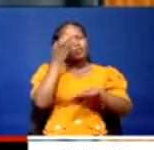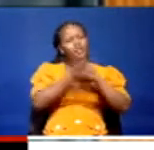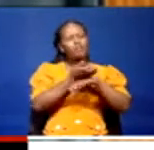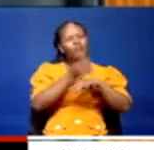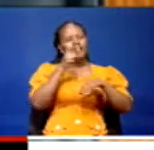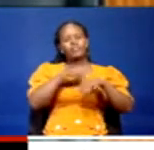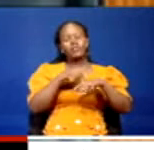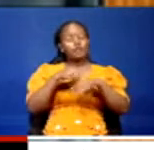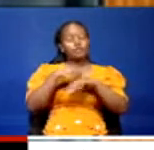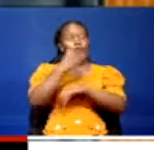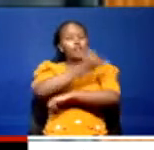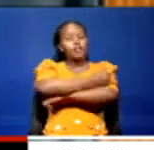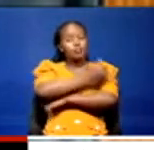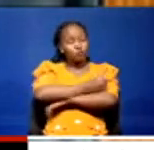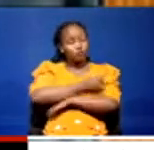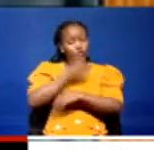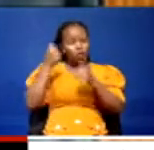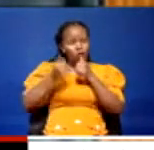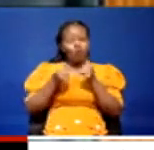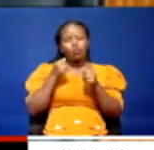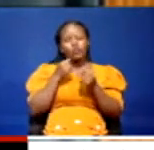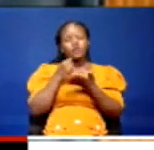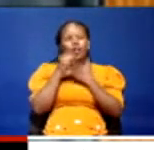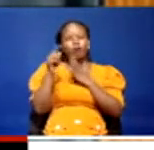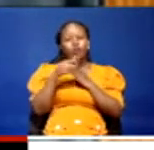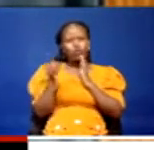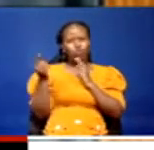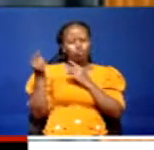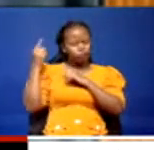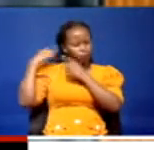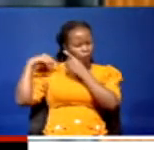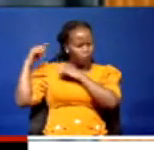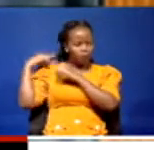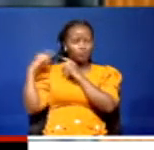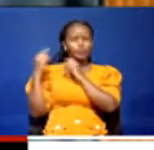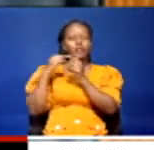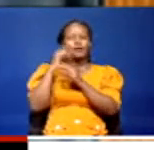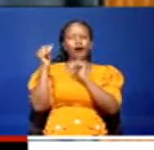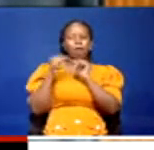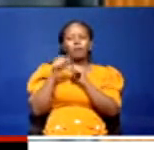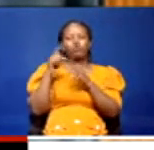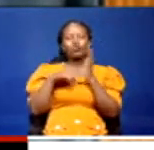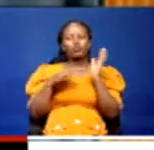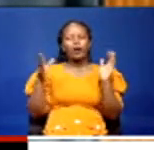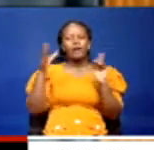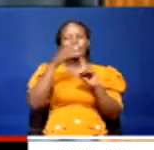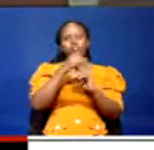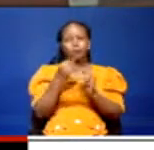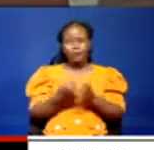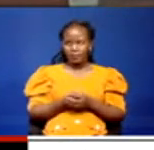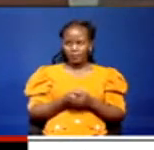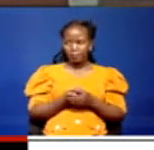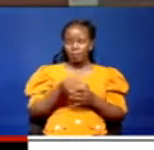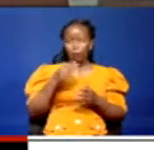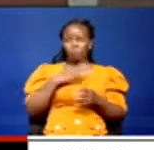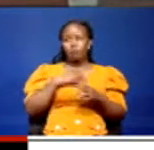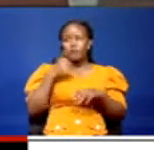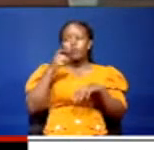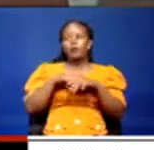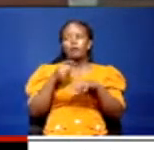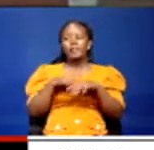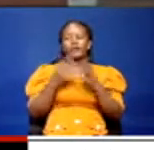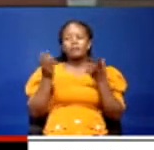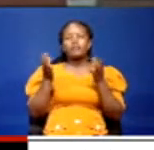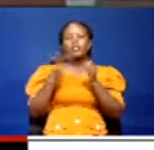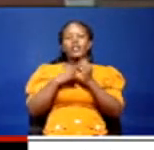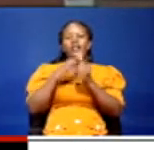institution that maybe took you back on the progress you are making to achieve all that you have achieved? My time has been about 8 years by next month.